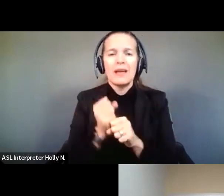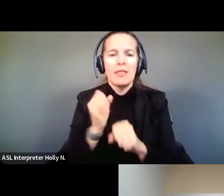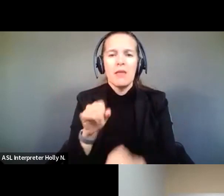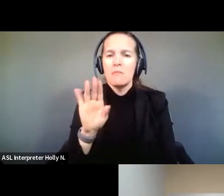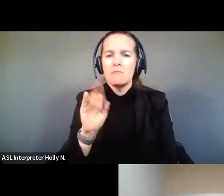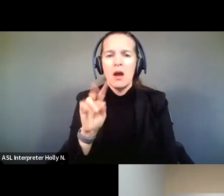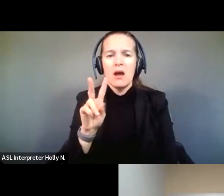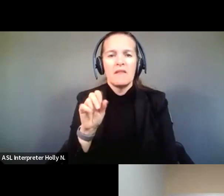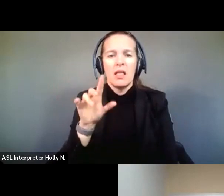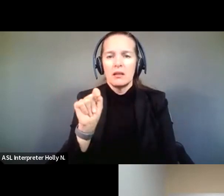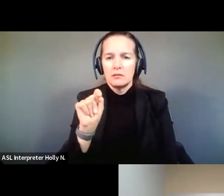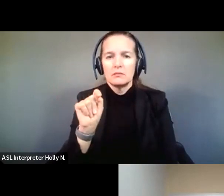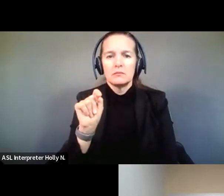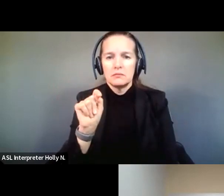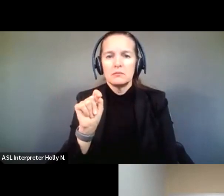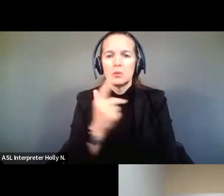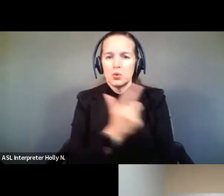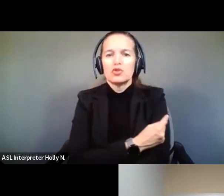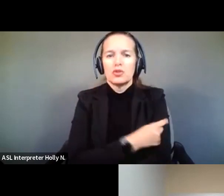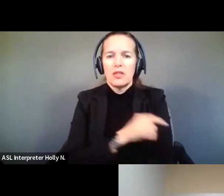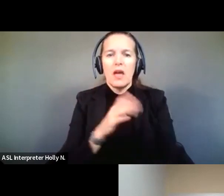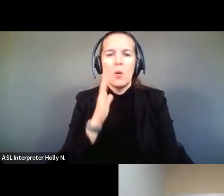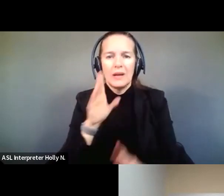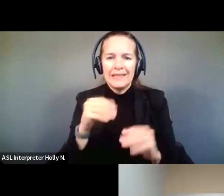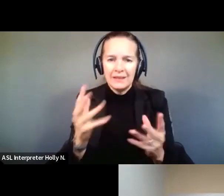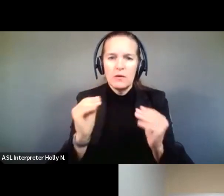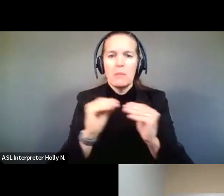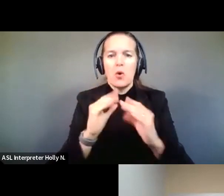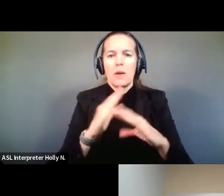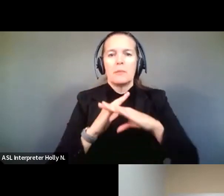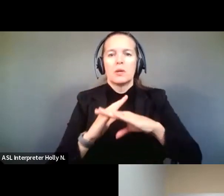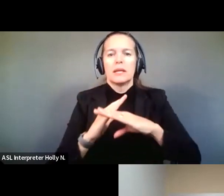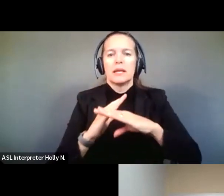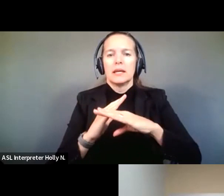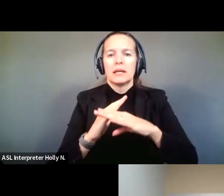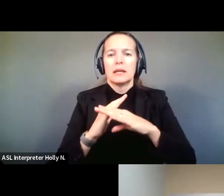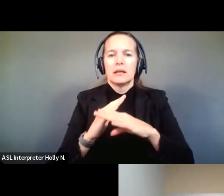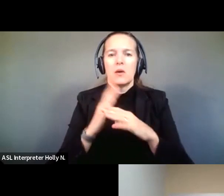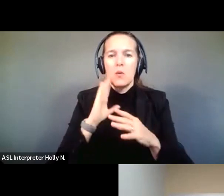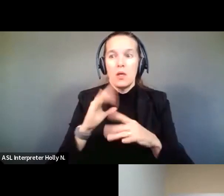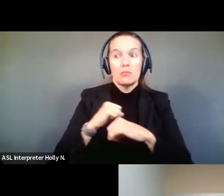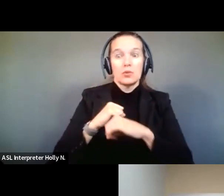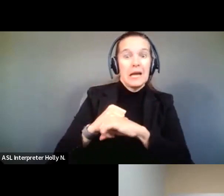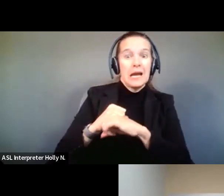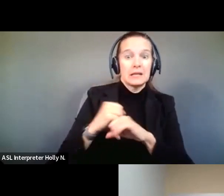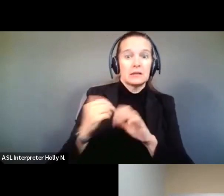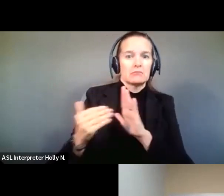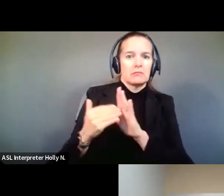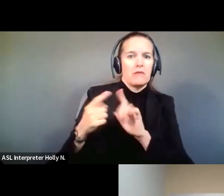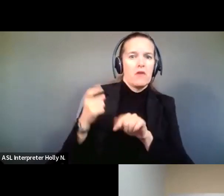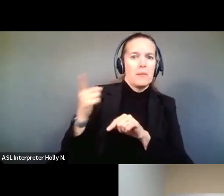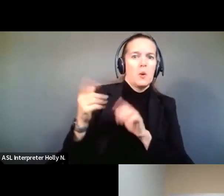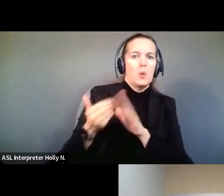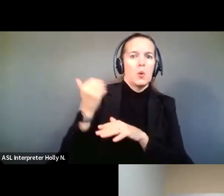booster. It's going to give you more immunity against the newer variants that we're seeing with COVID.